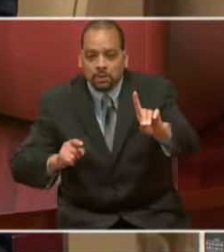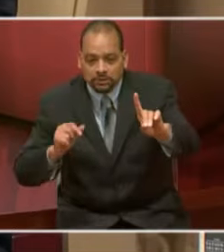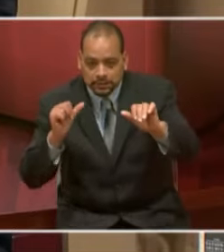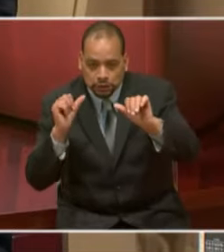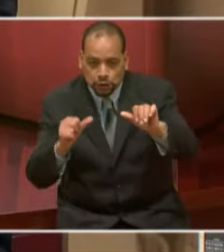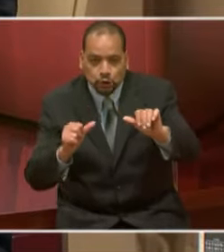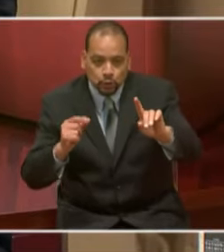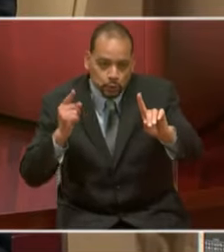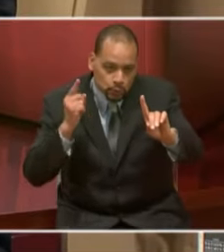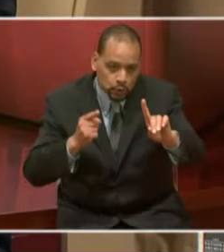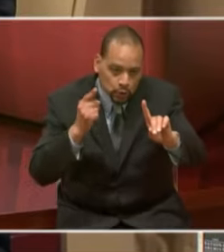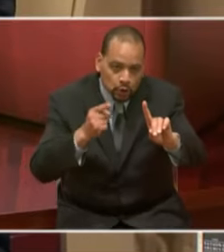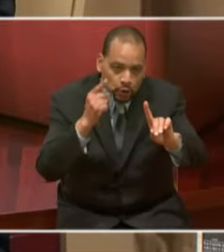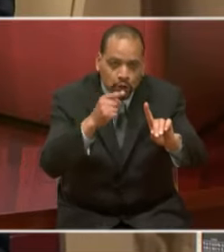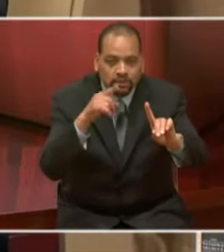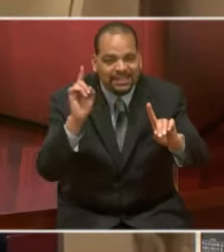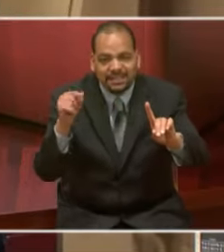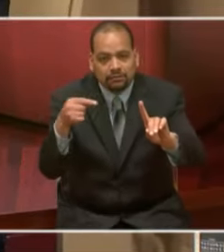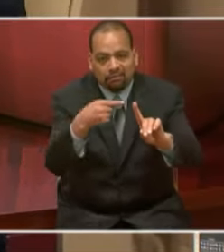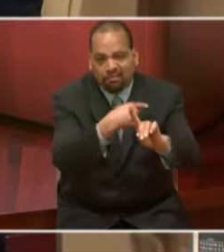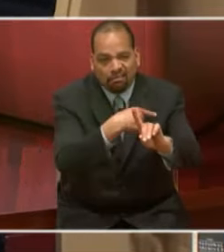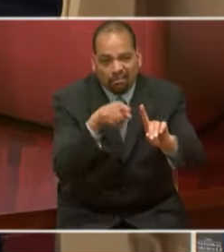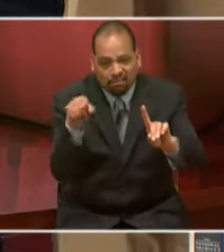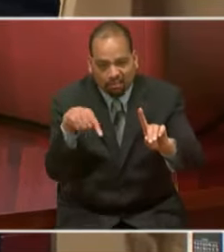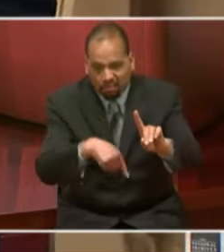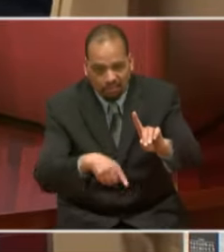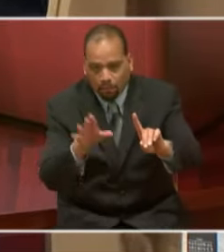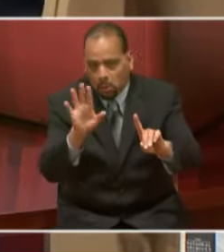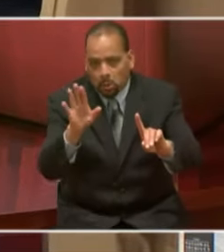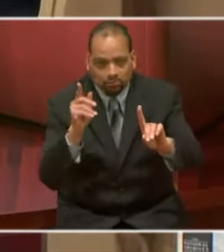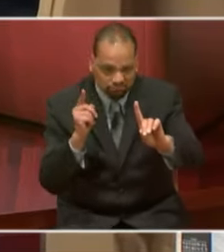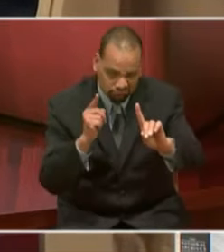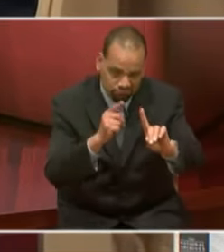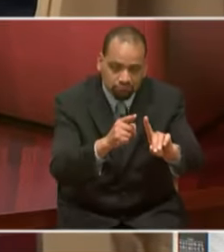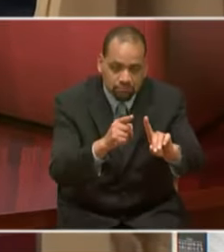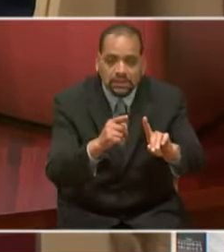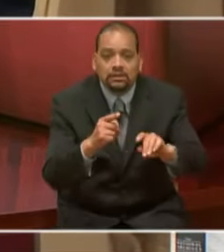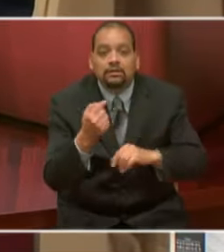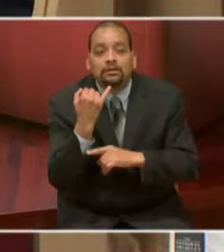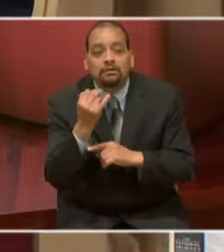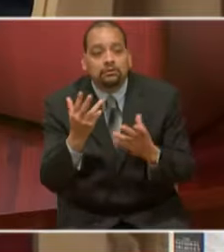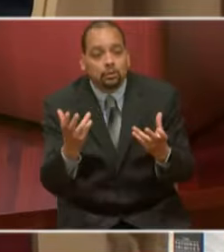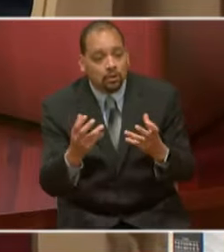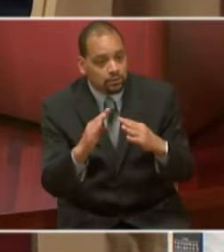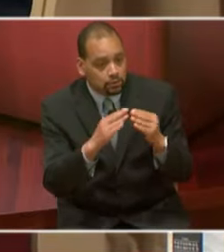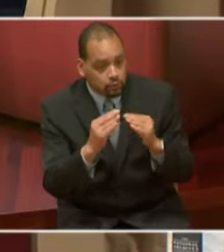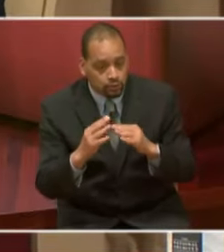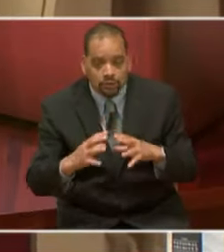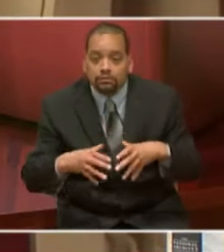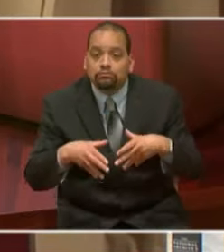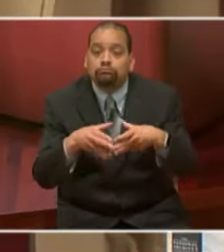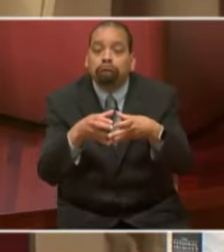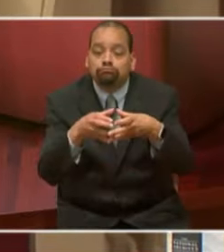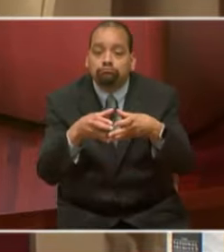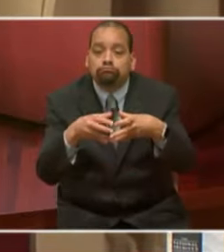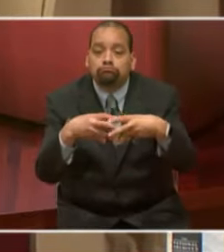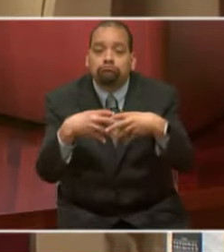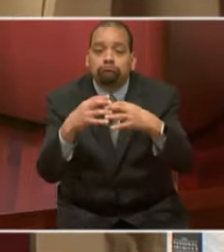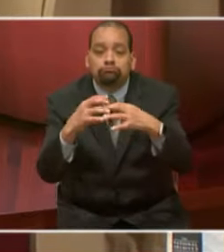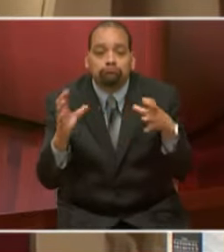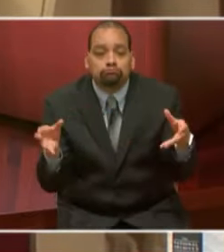And it should be easy. It should be simple. I think President Carter said on one occasion, being able to